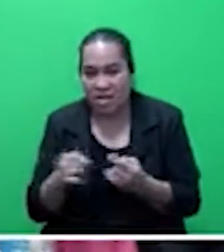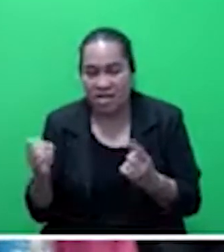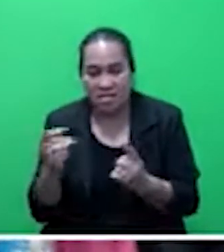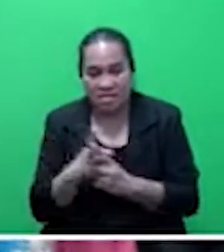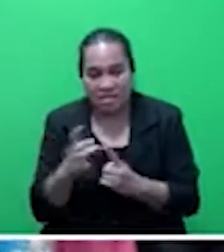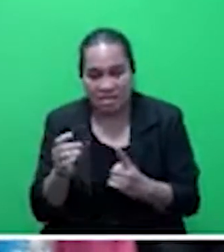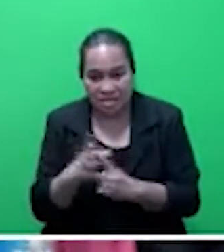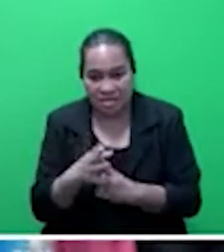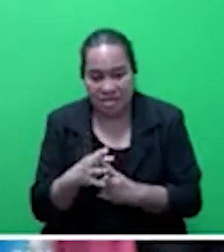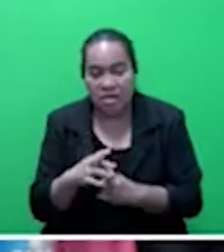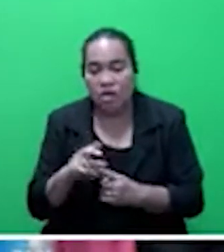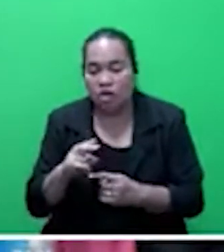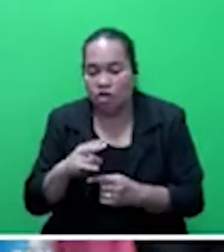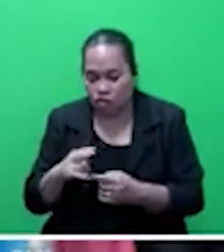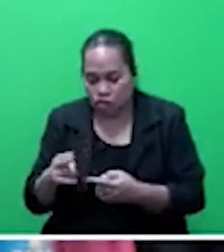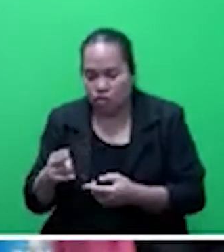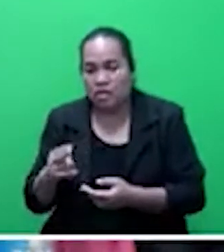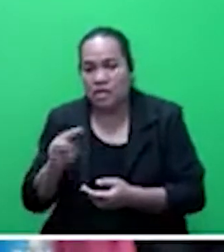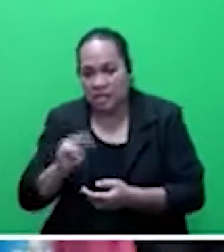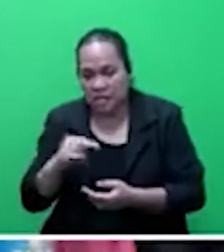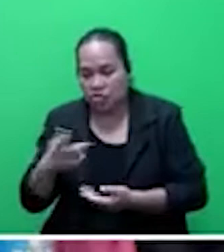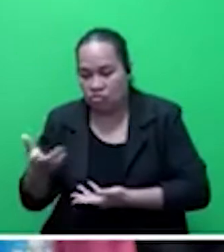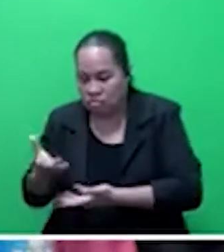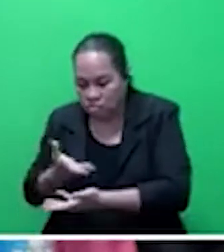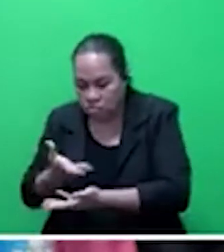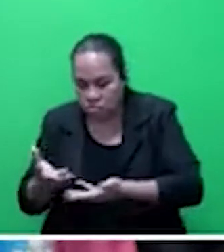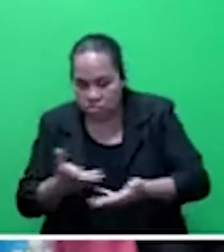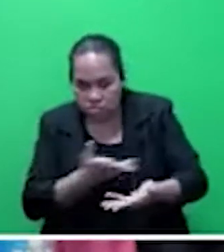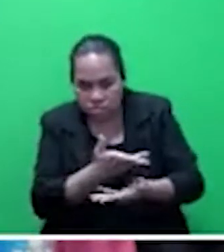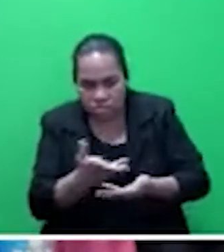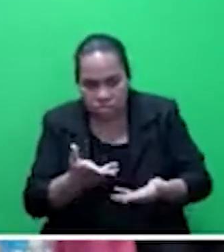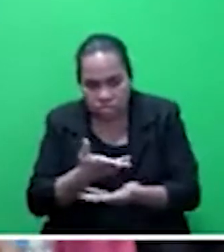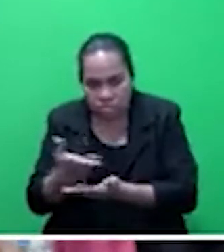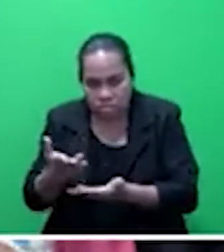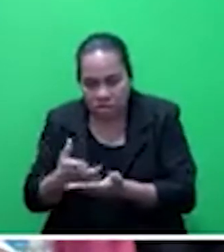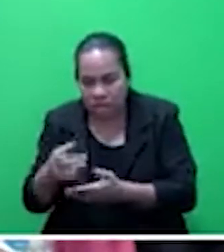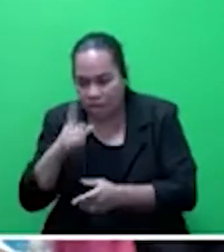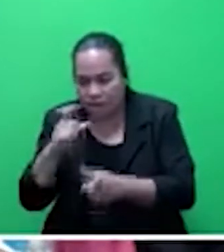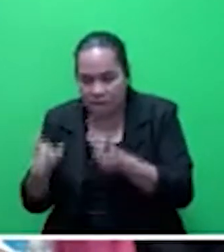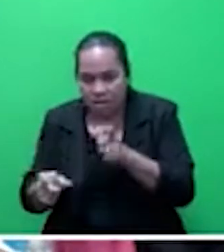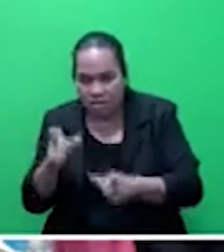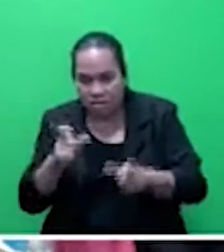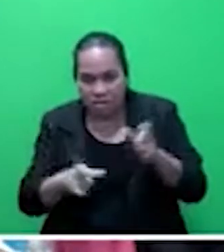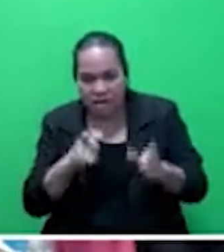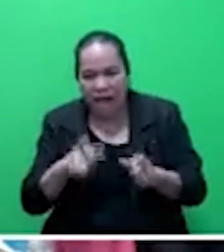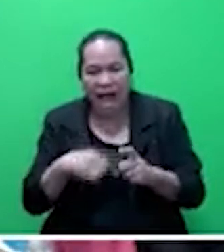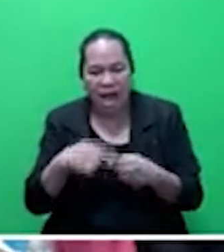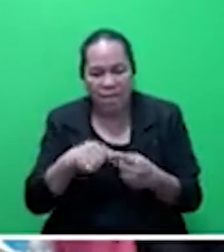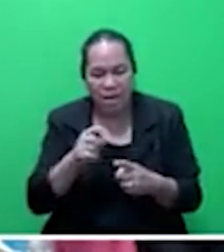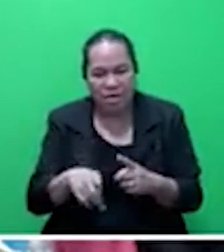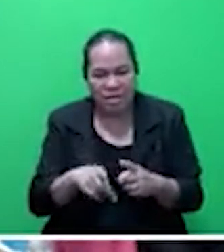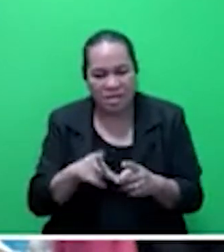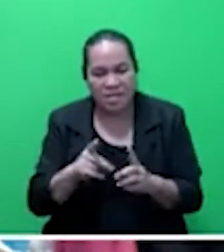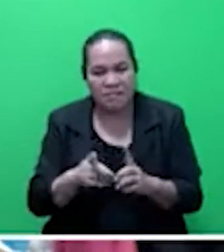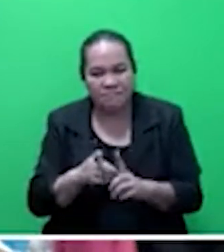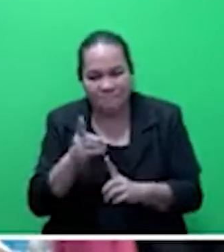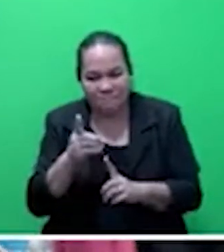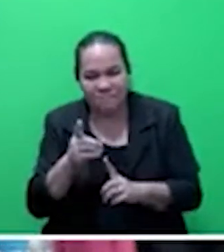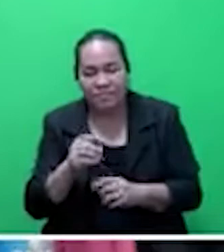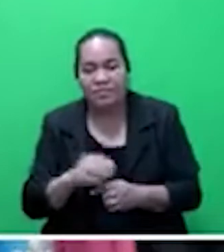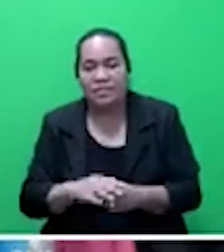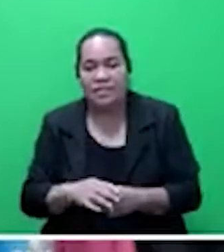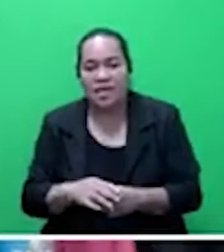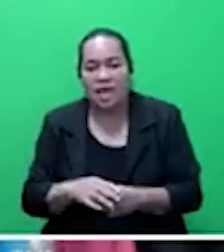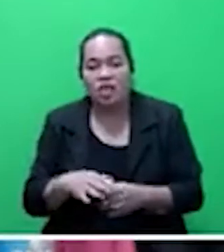to consult the key implementers and beneficiaries on the policy development phase, allowing more opportunities for